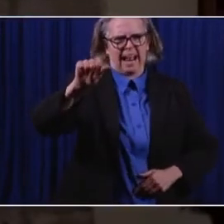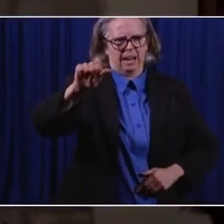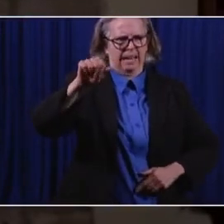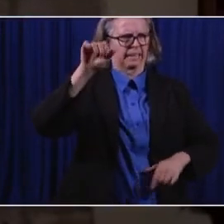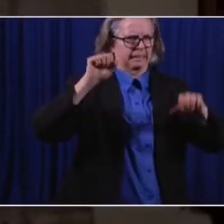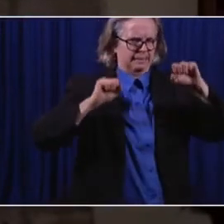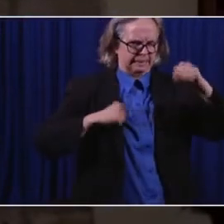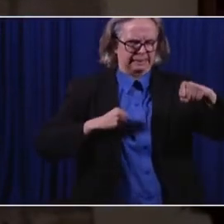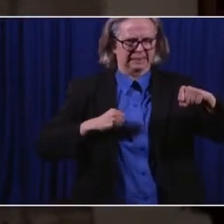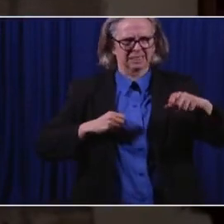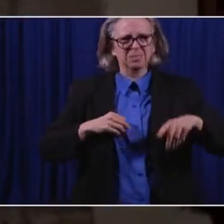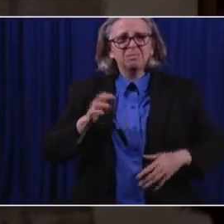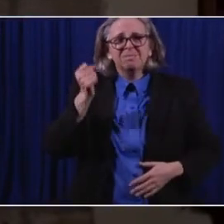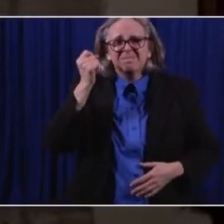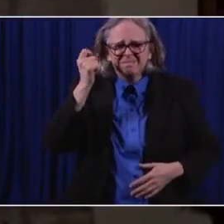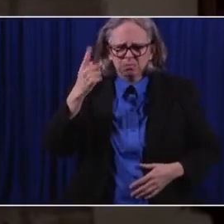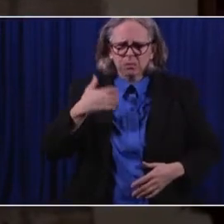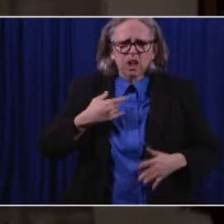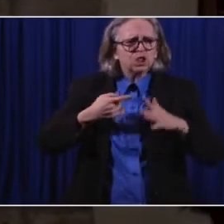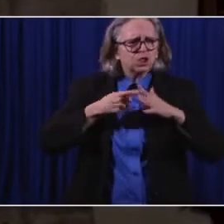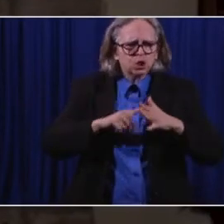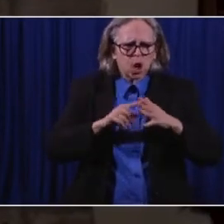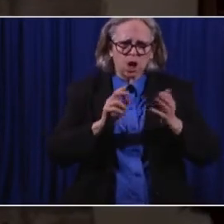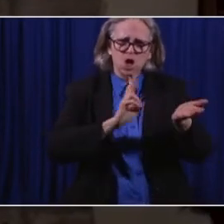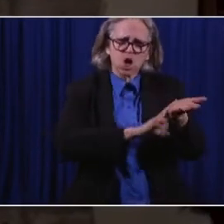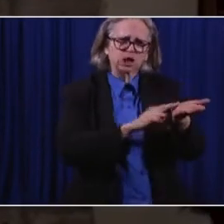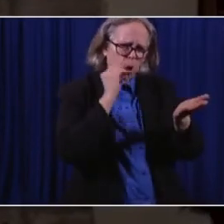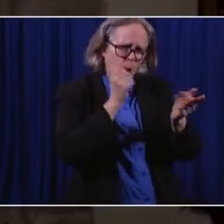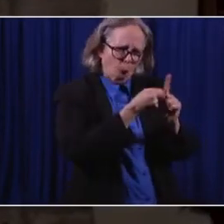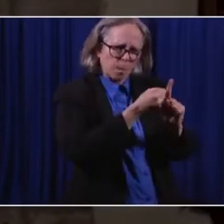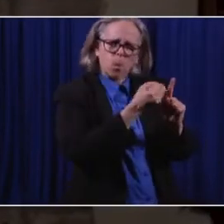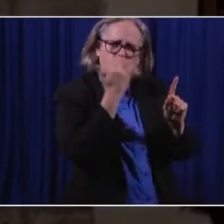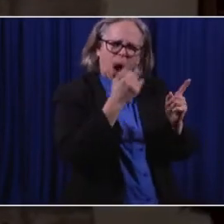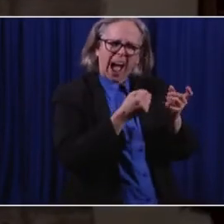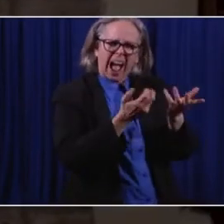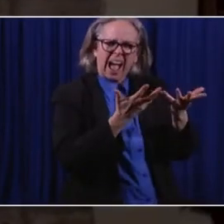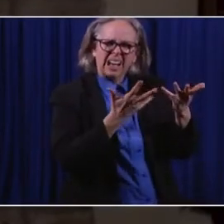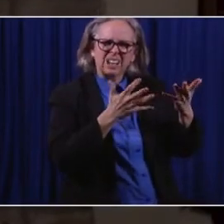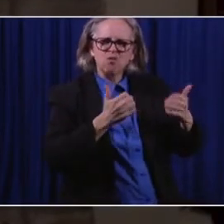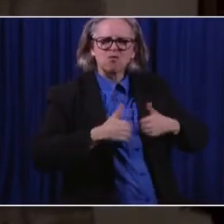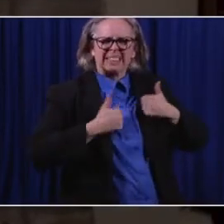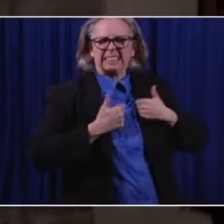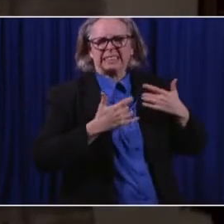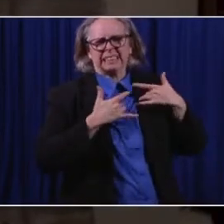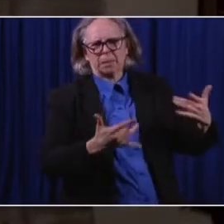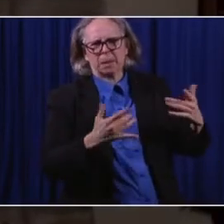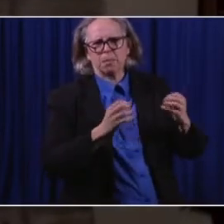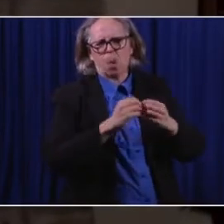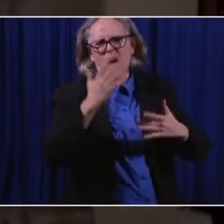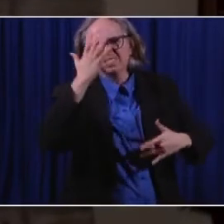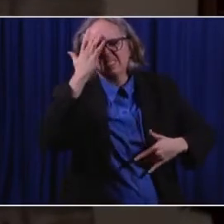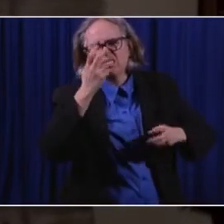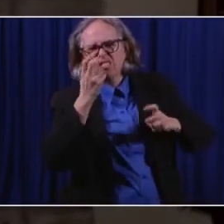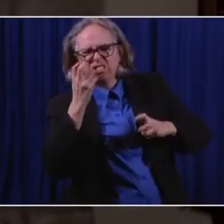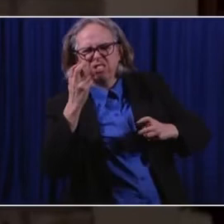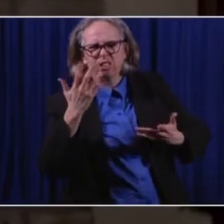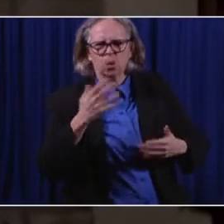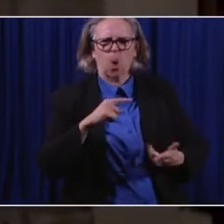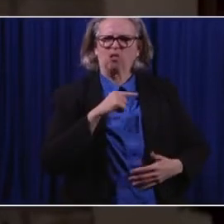because generally they have a more fragile population, but the four